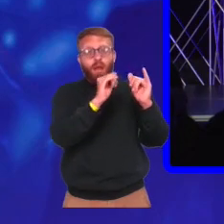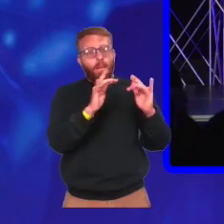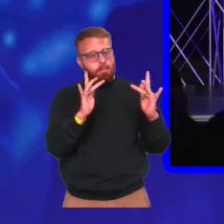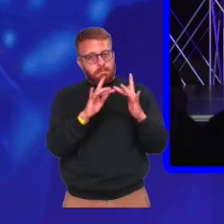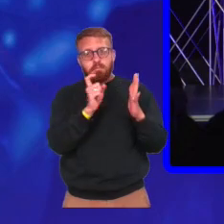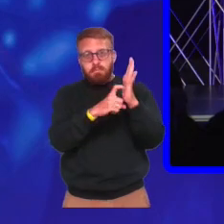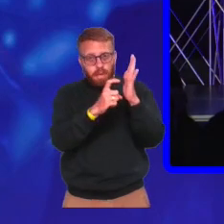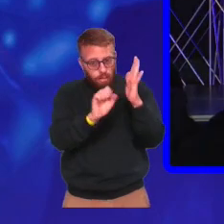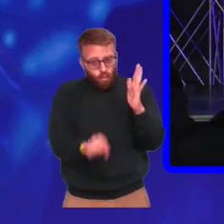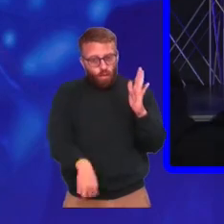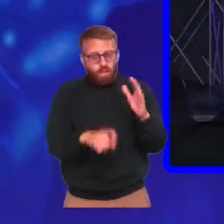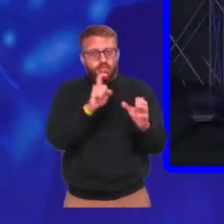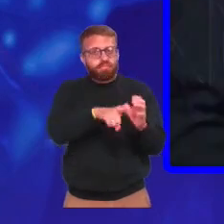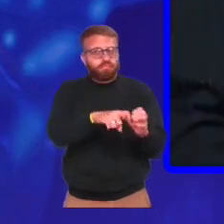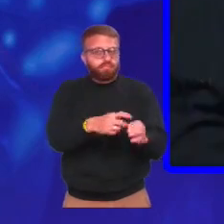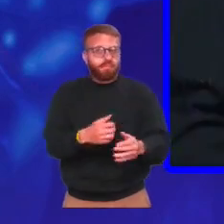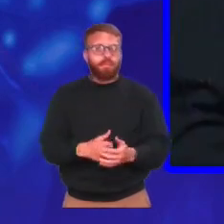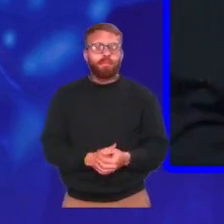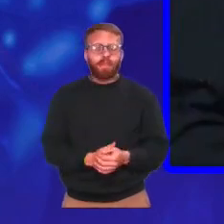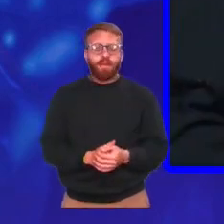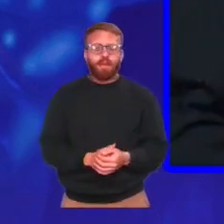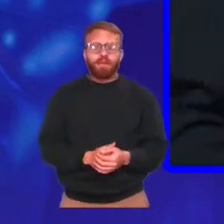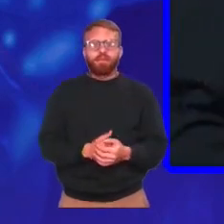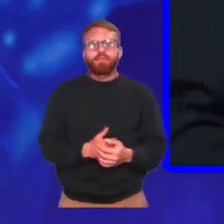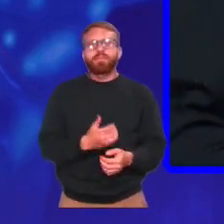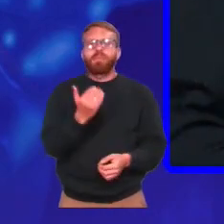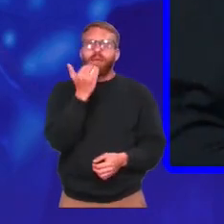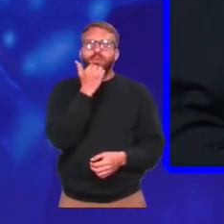real-world example from an engineering position,